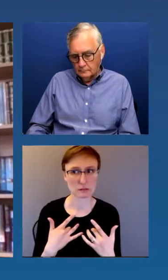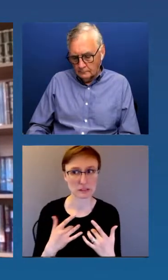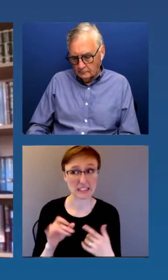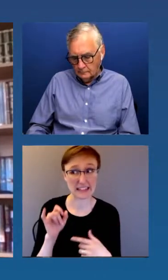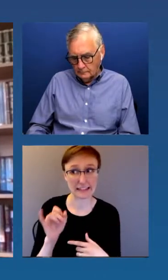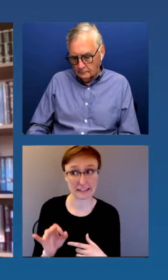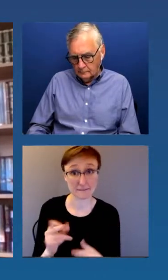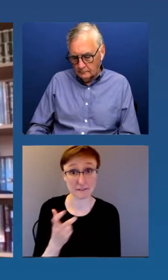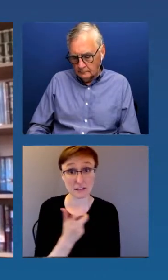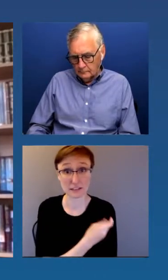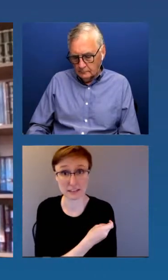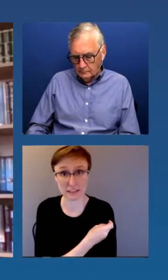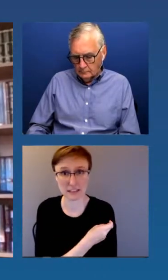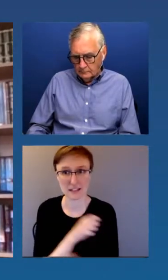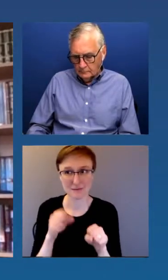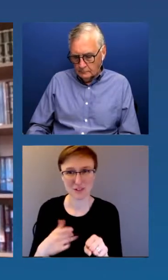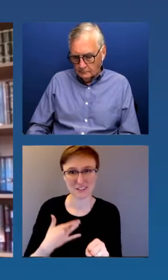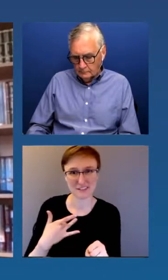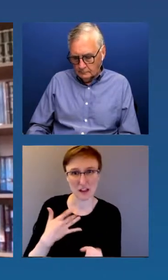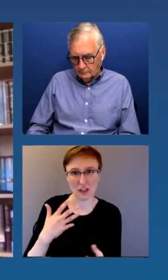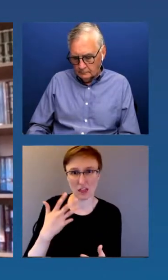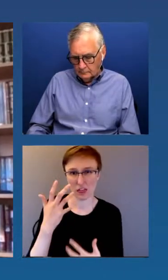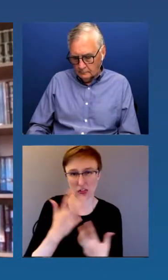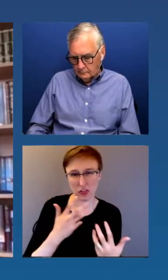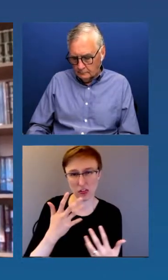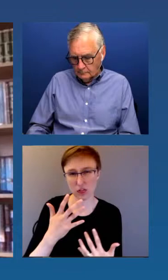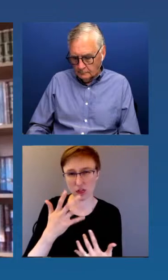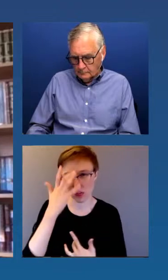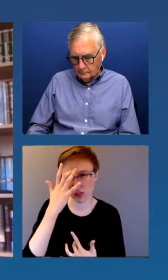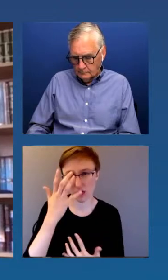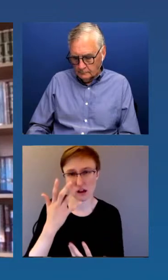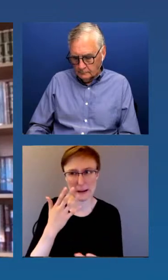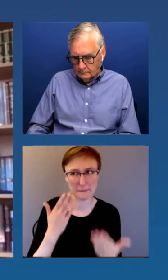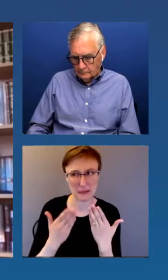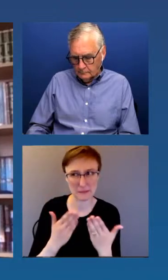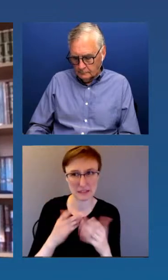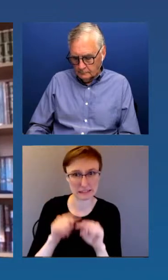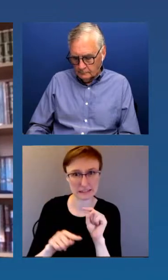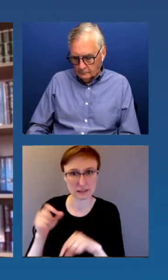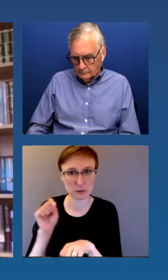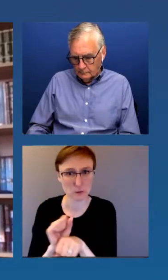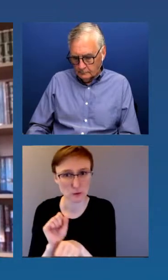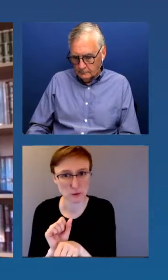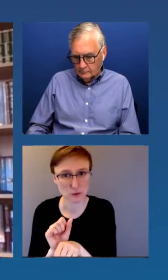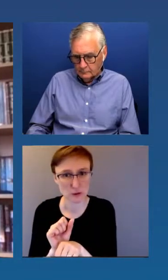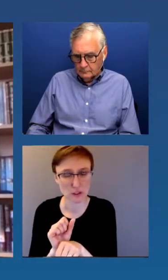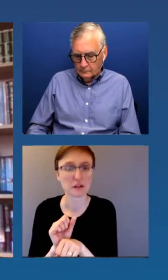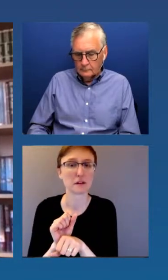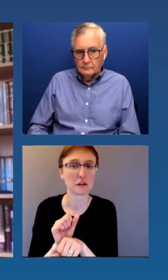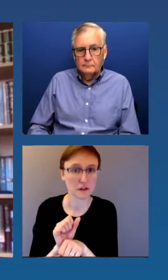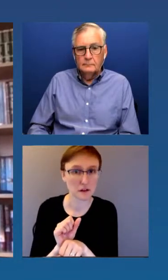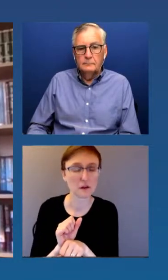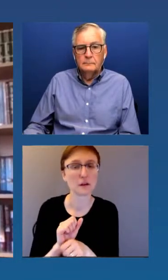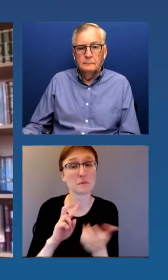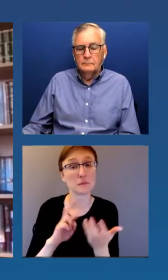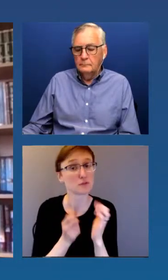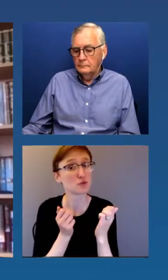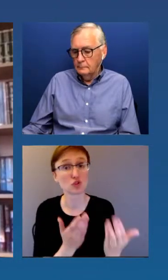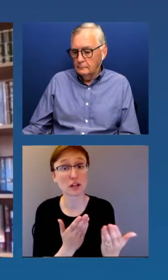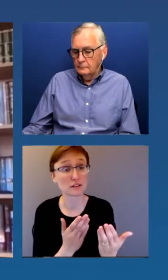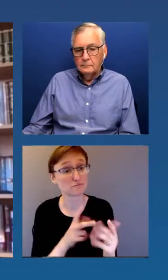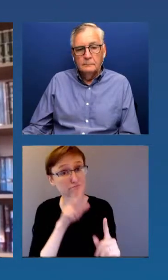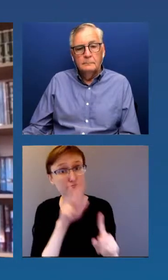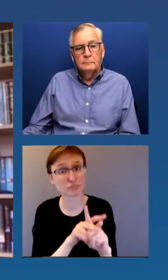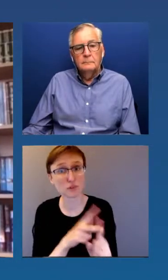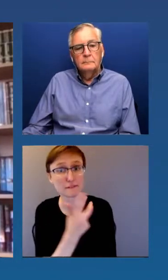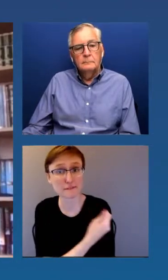working. So, just being strategic with little things like that, having them maybe suggest to book a vaccine for them on a Friday so that they can kind of rest through the